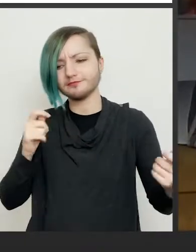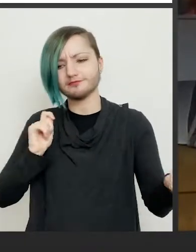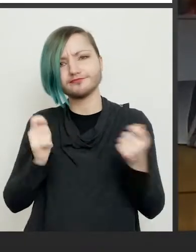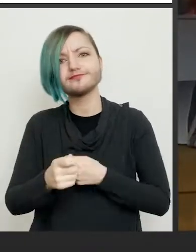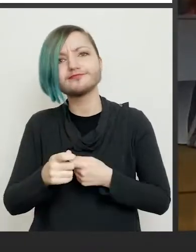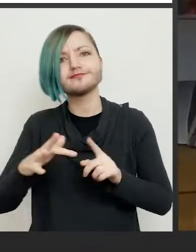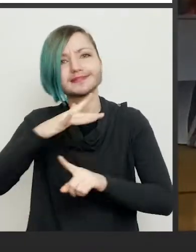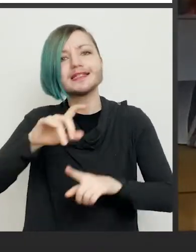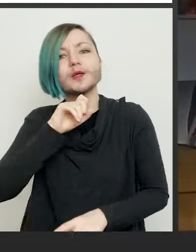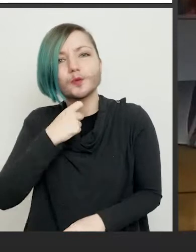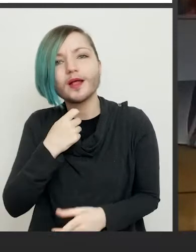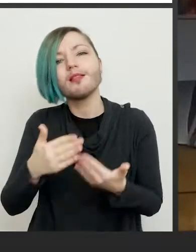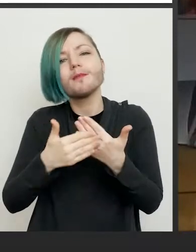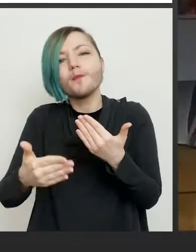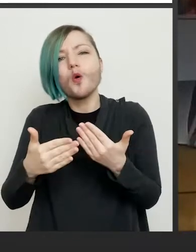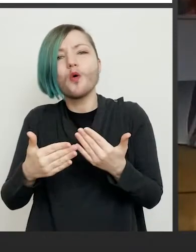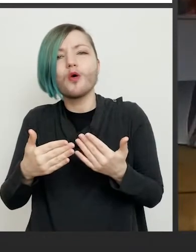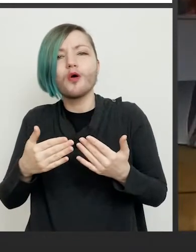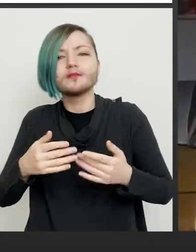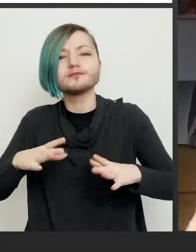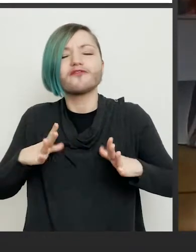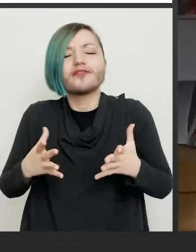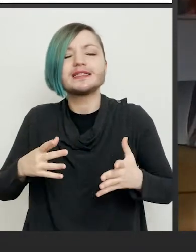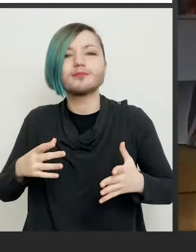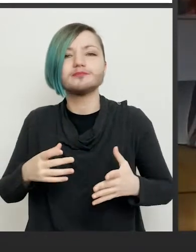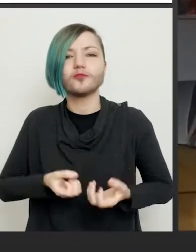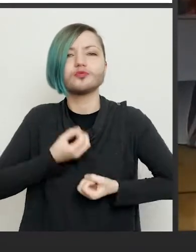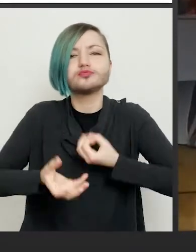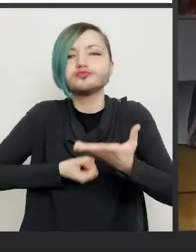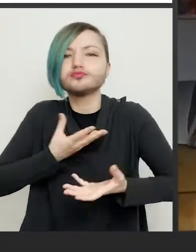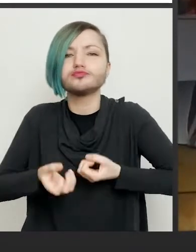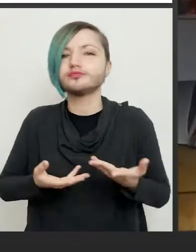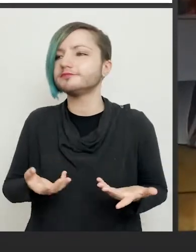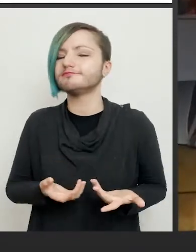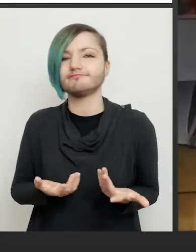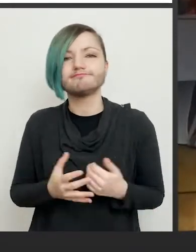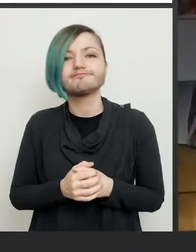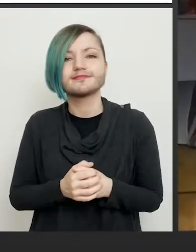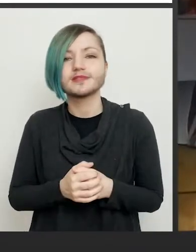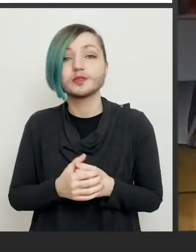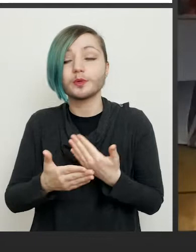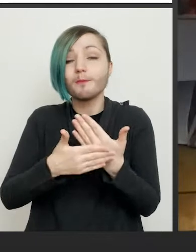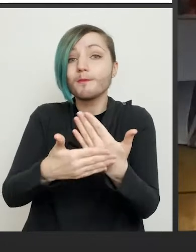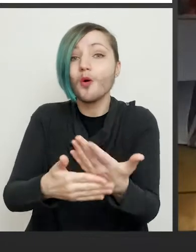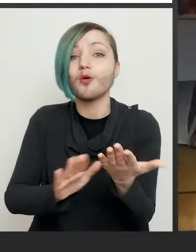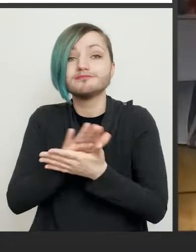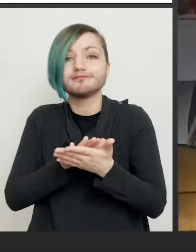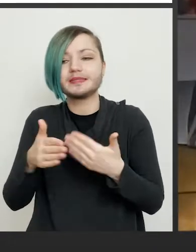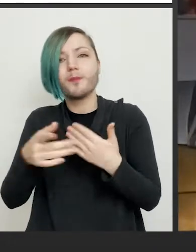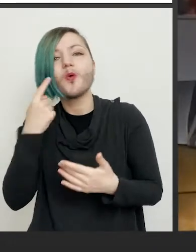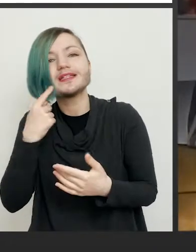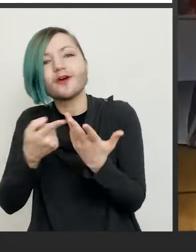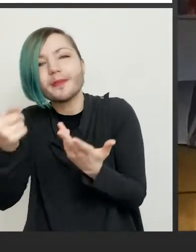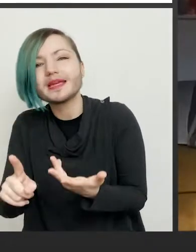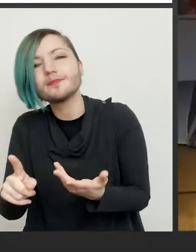more people are allowed to be themselves. So the more people that express that, the easier it's going to become. It's not always easy, but I